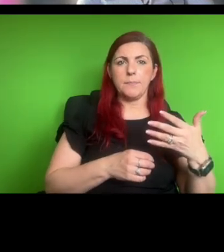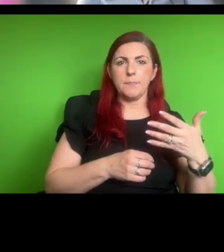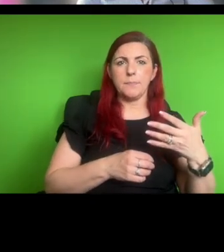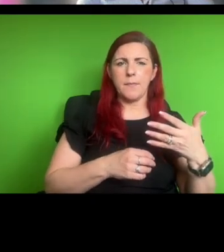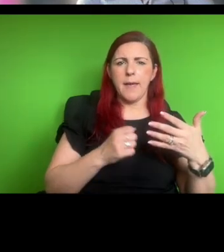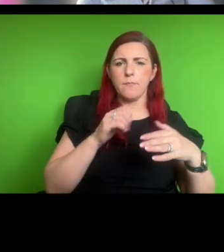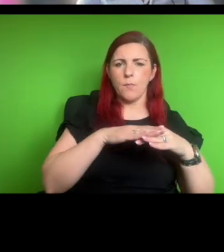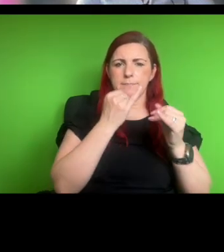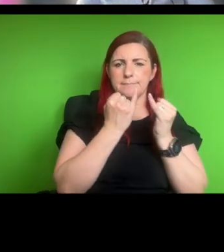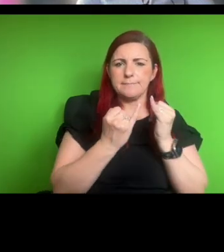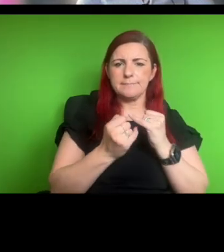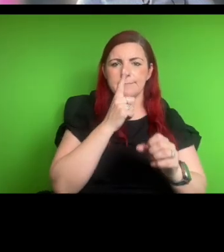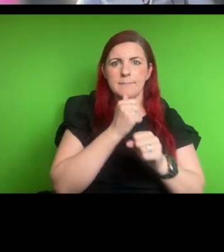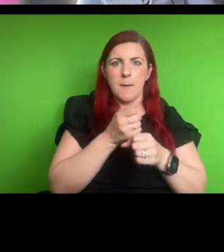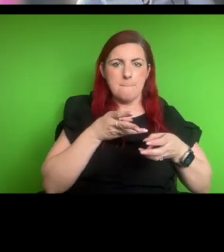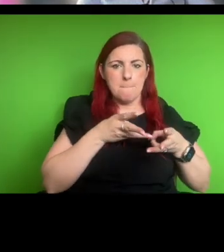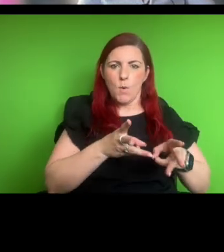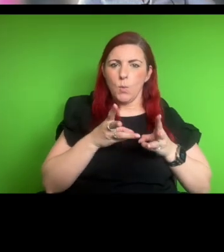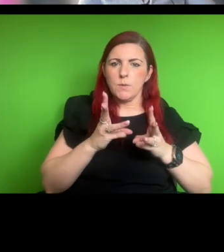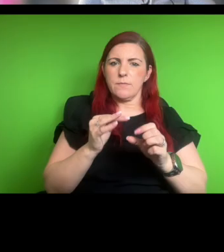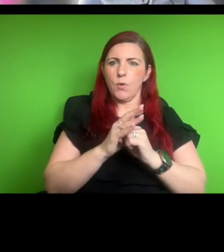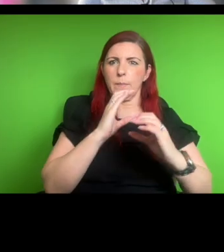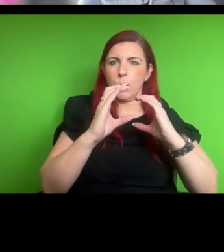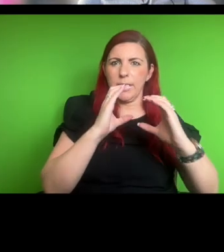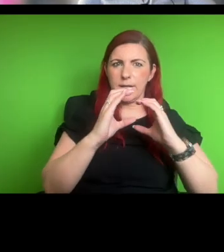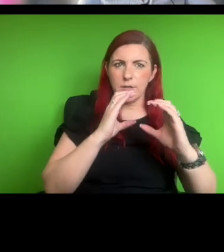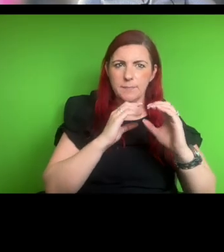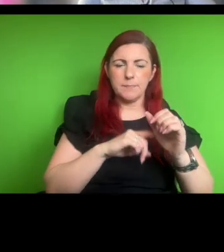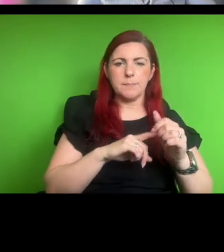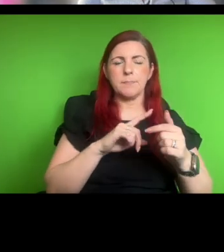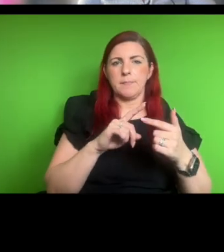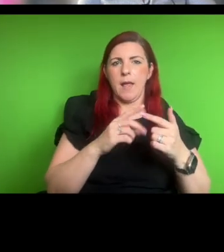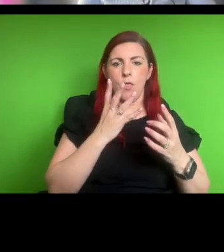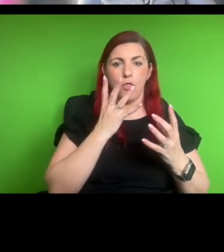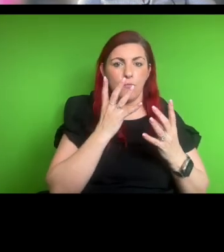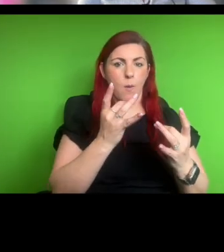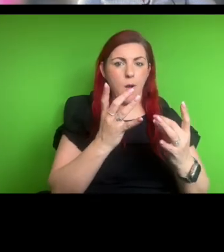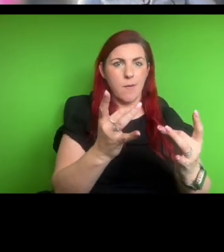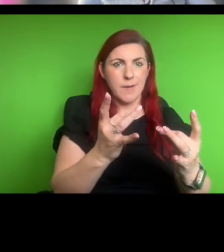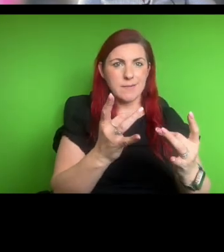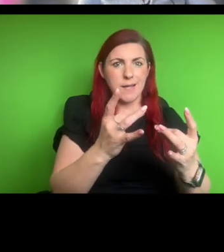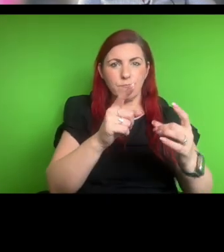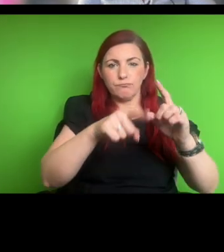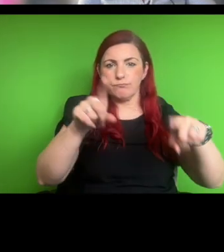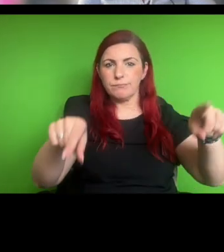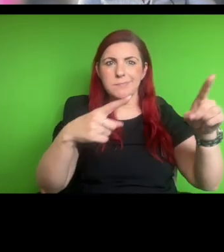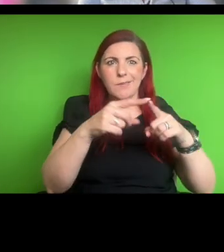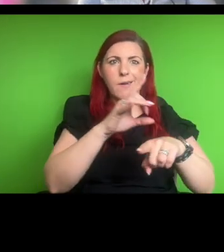communication and the requirements across the range of communication. So we have user